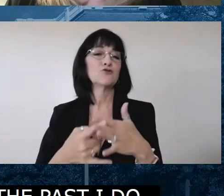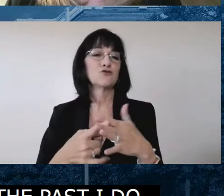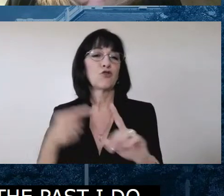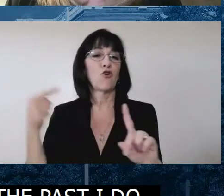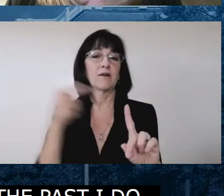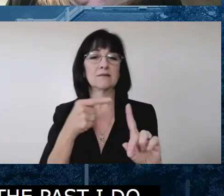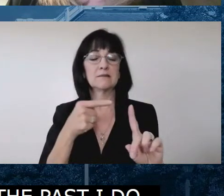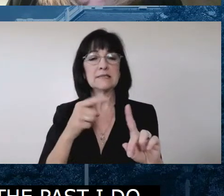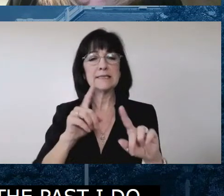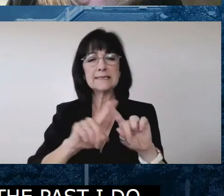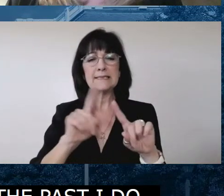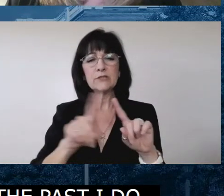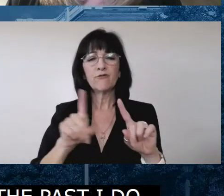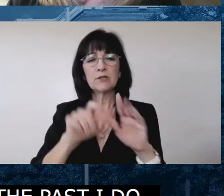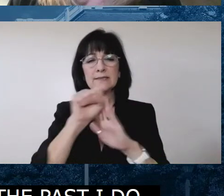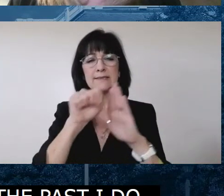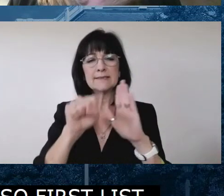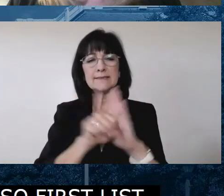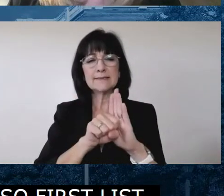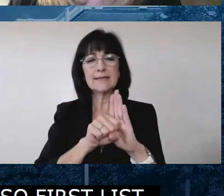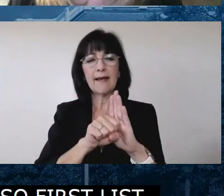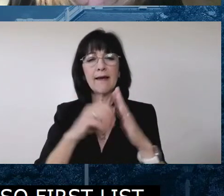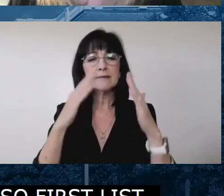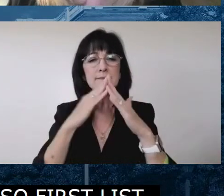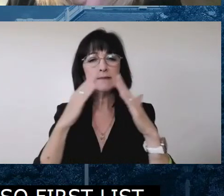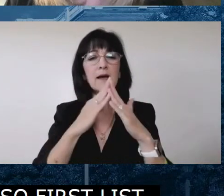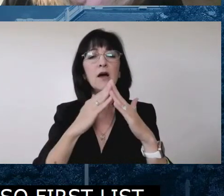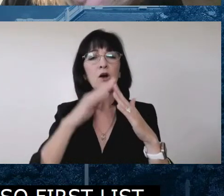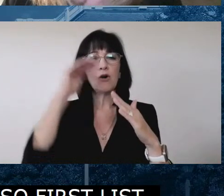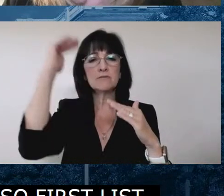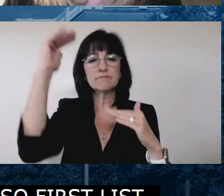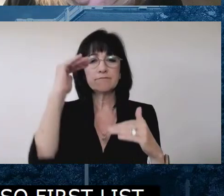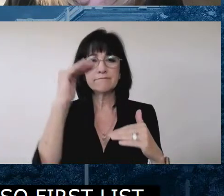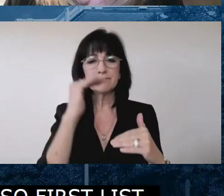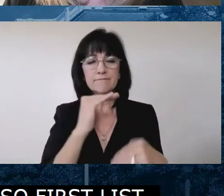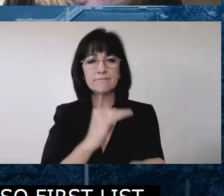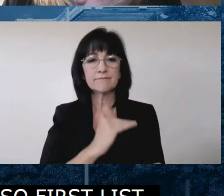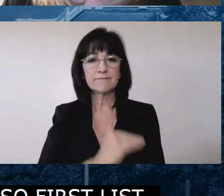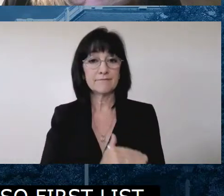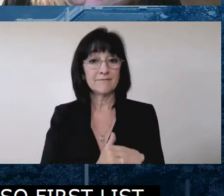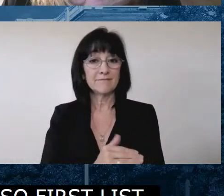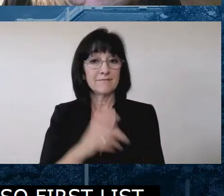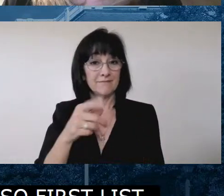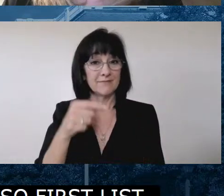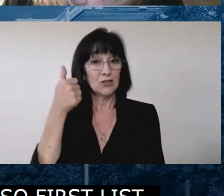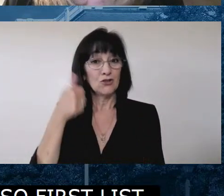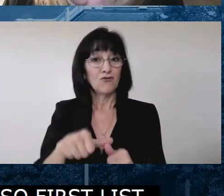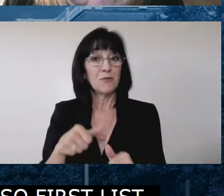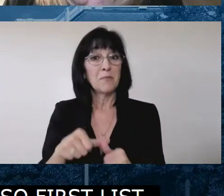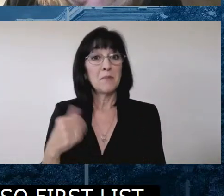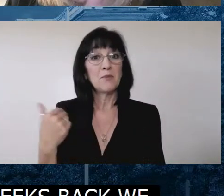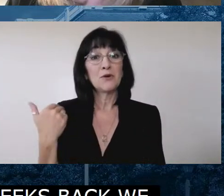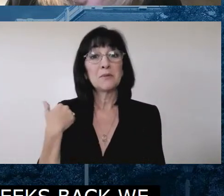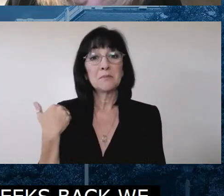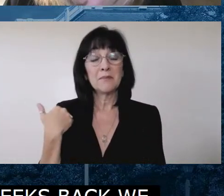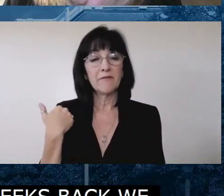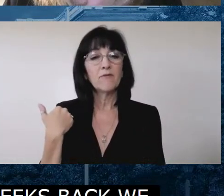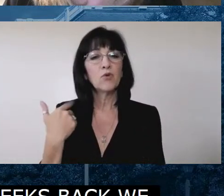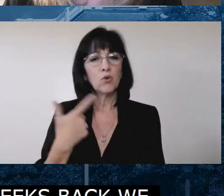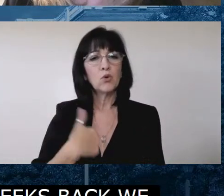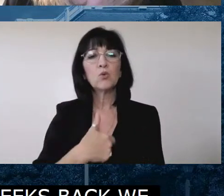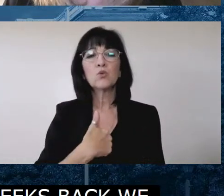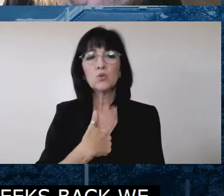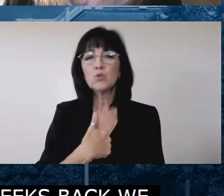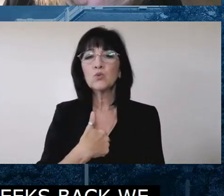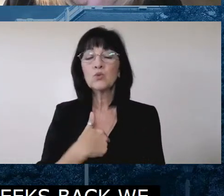about areas of concern. As I mentioned weeks back, we were lowering the threshold so we could keep a closer eye